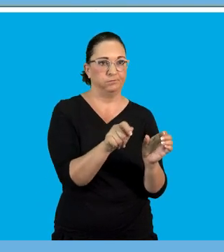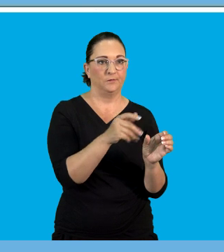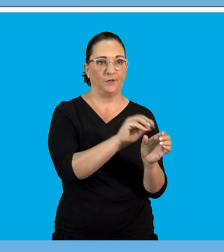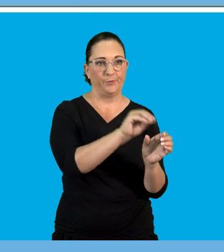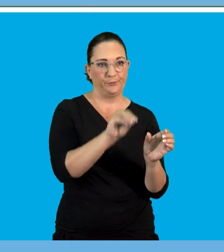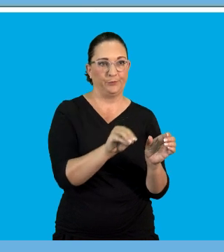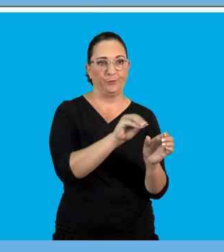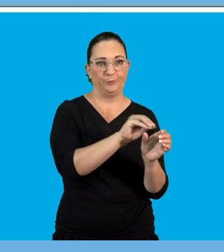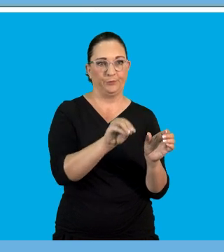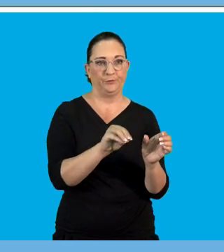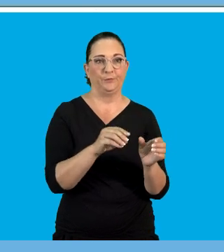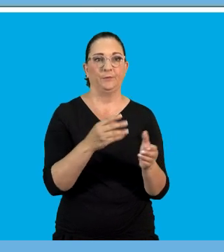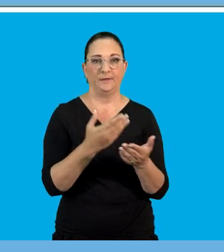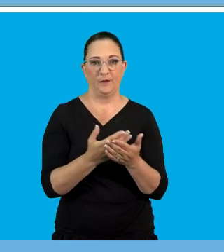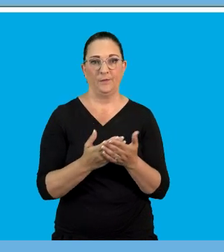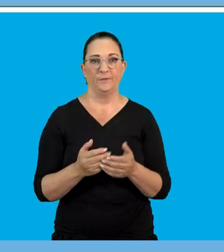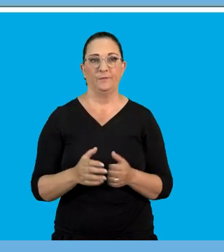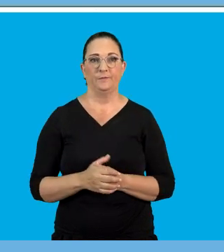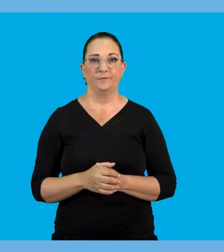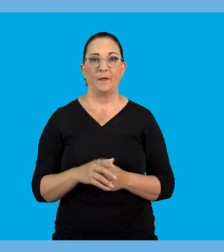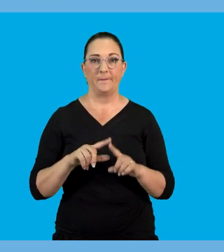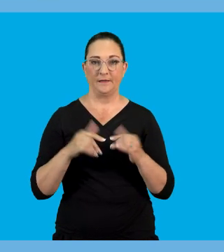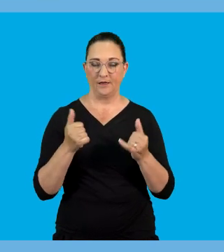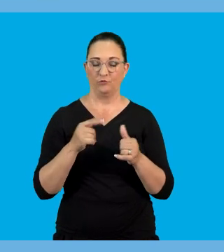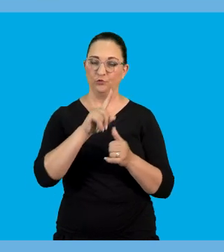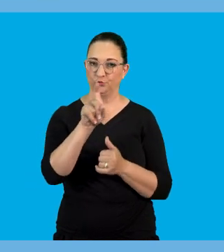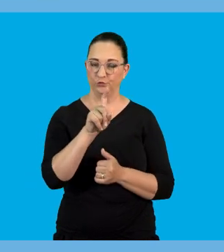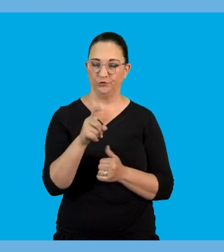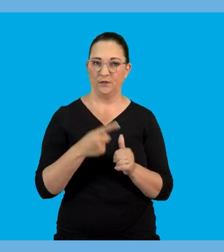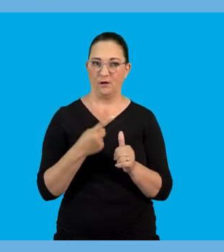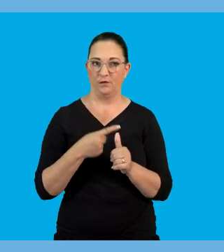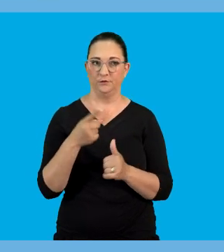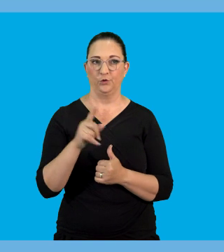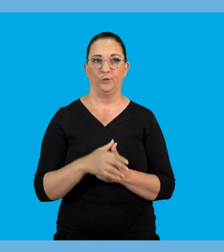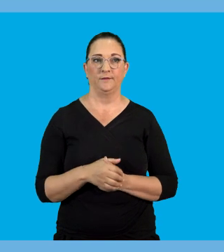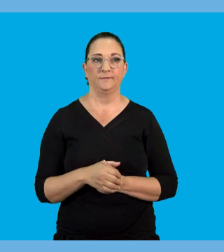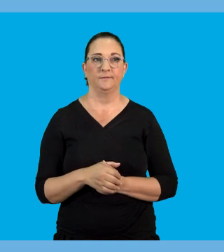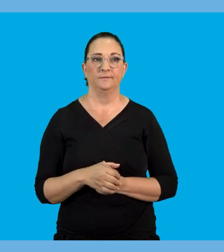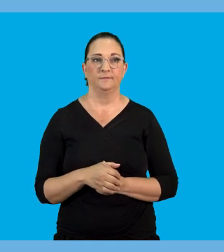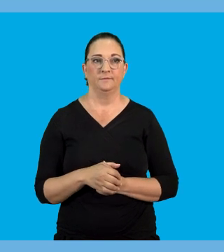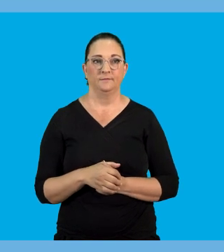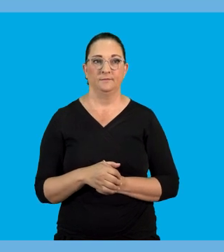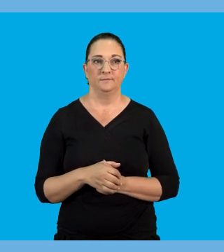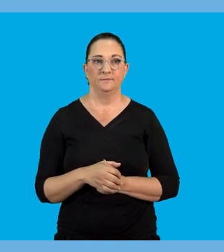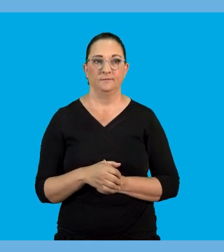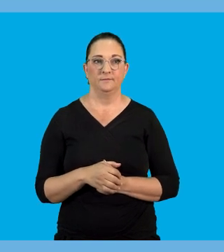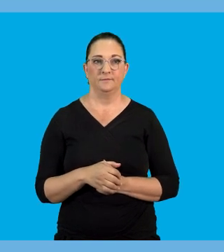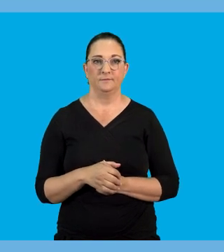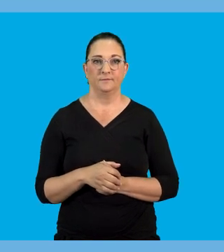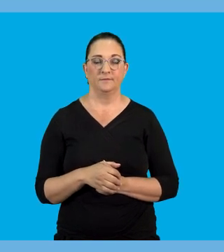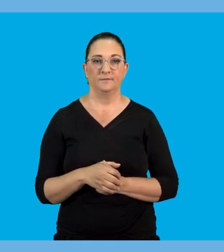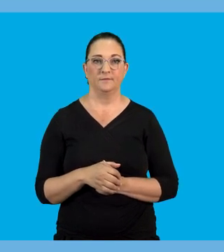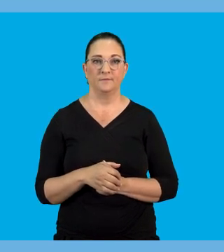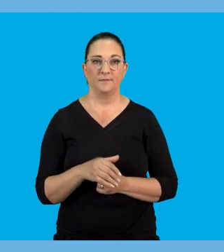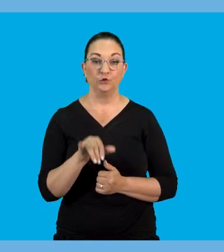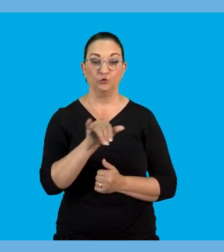the comb. So with this in mind, let's then answer the questions that are following. The first question says, which